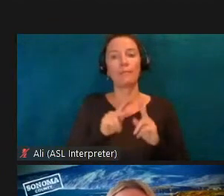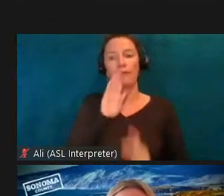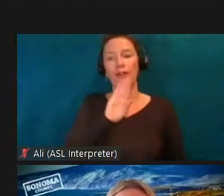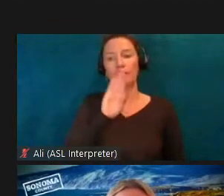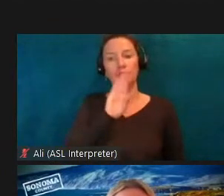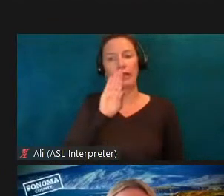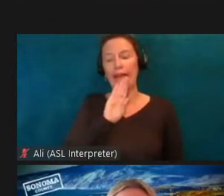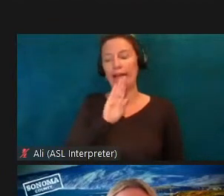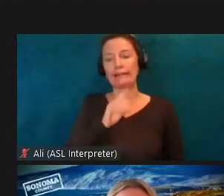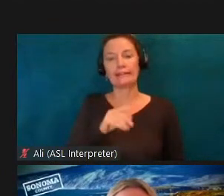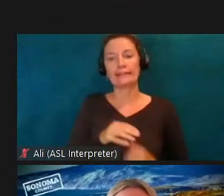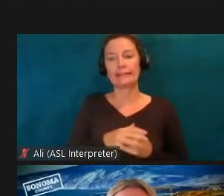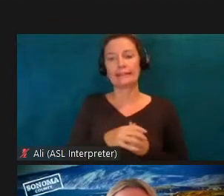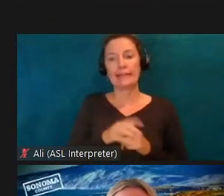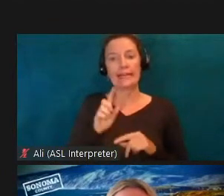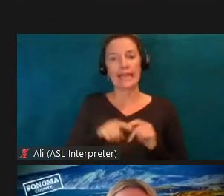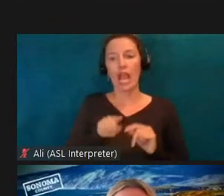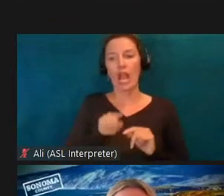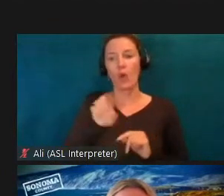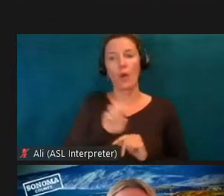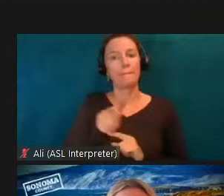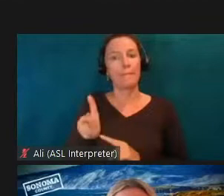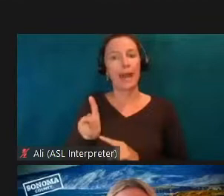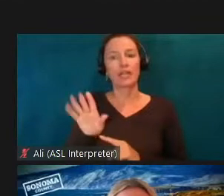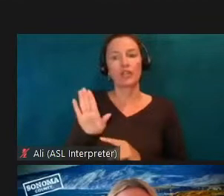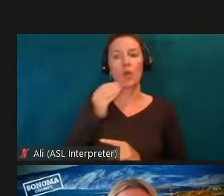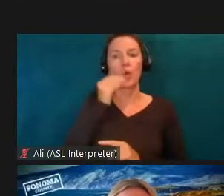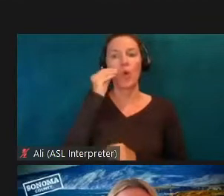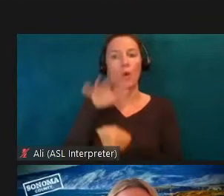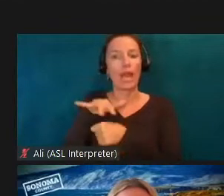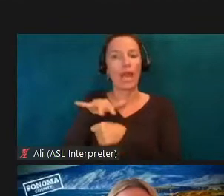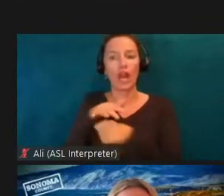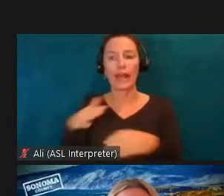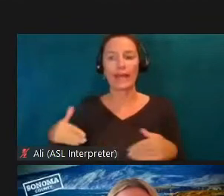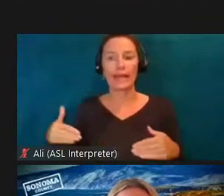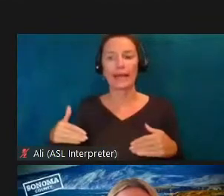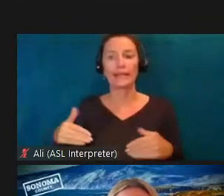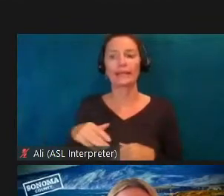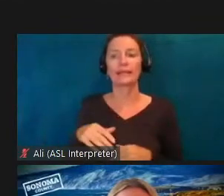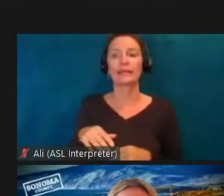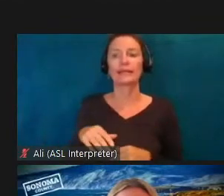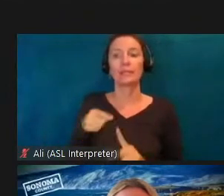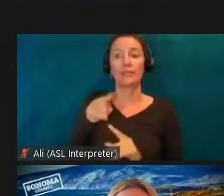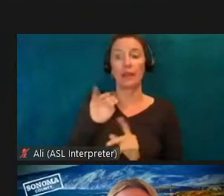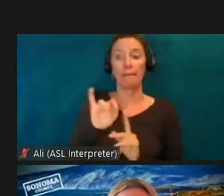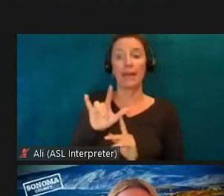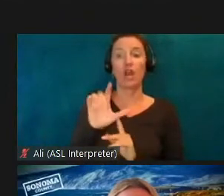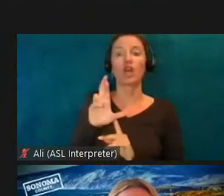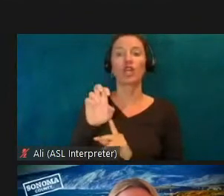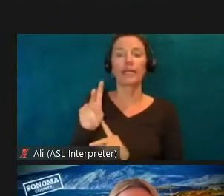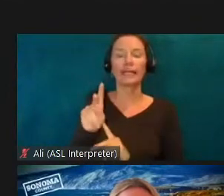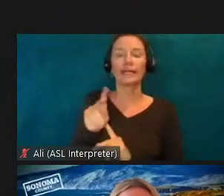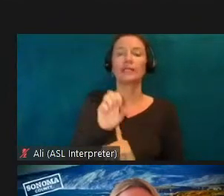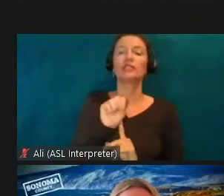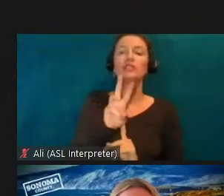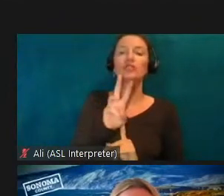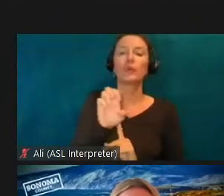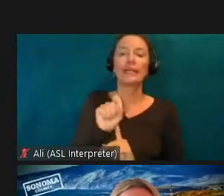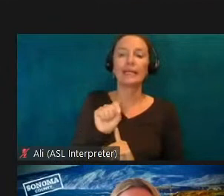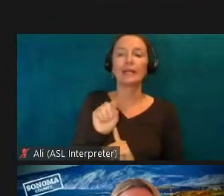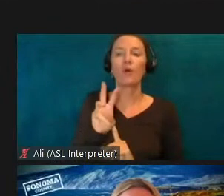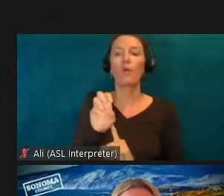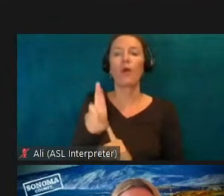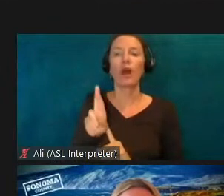back into some of their areas, specifically Mill Creek, Sweetwater Springs, up